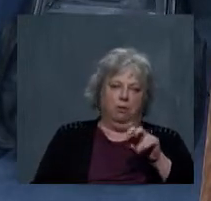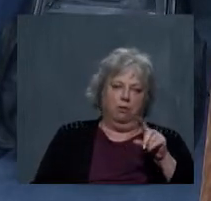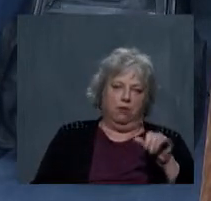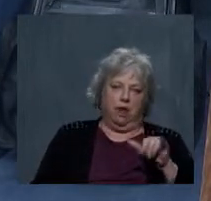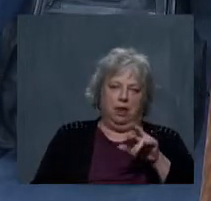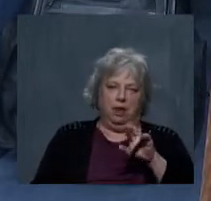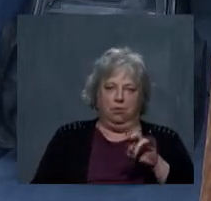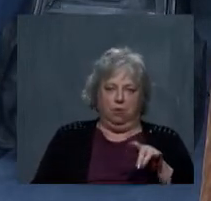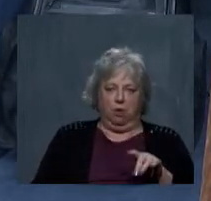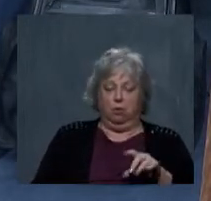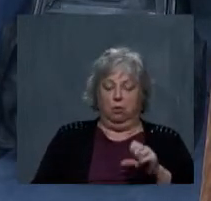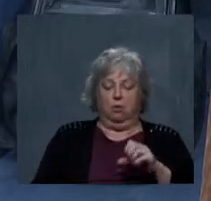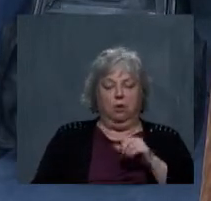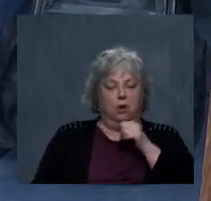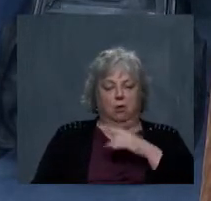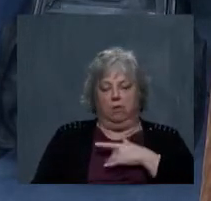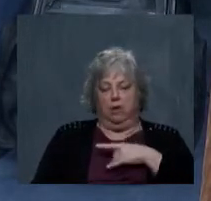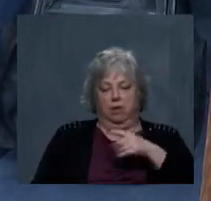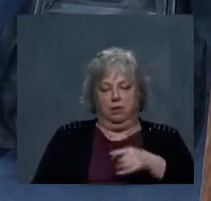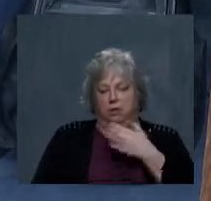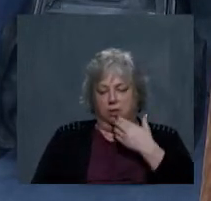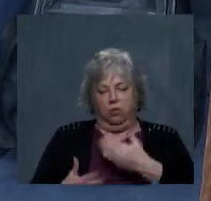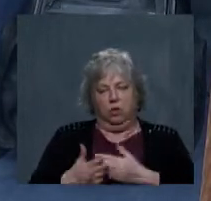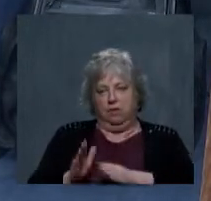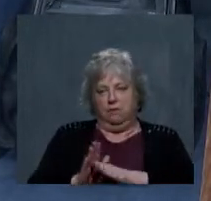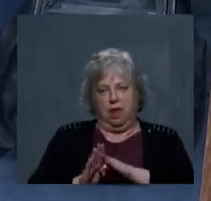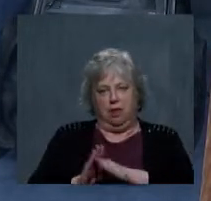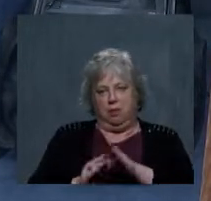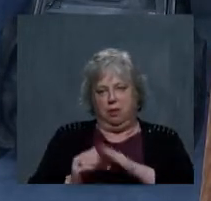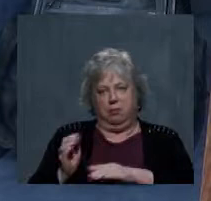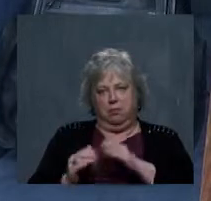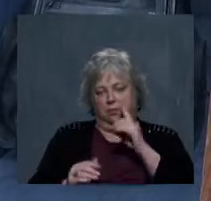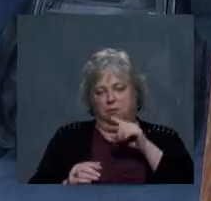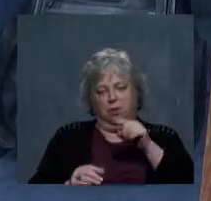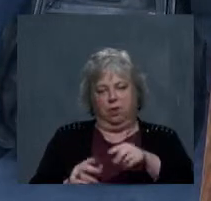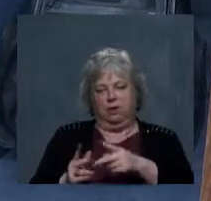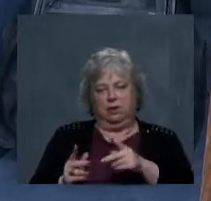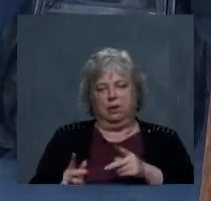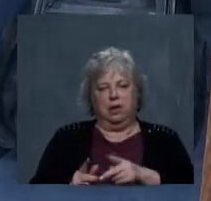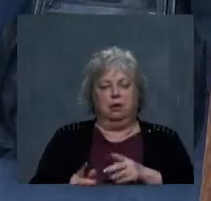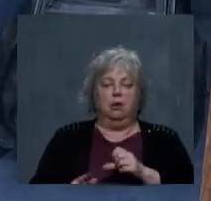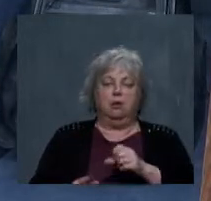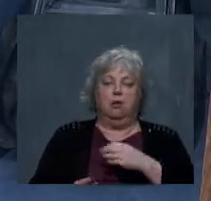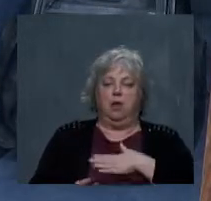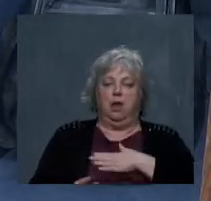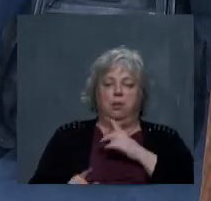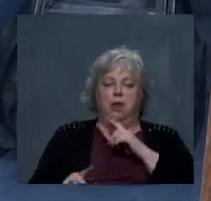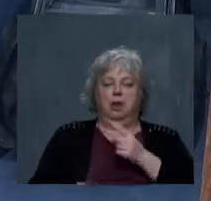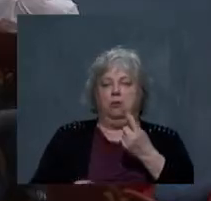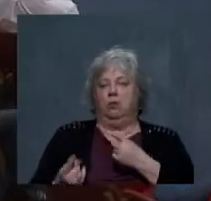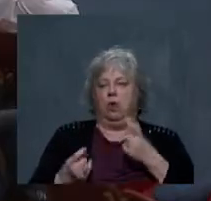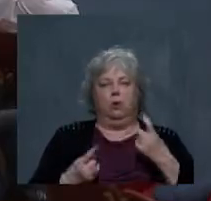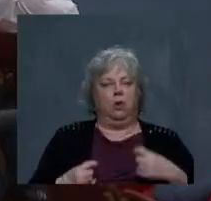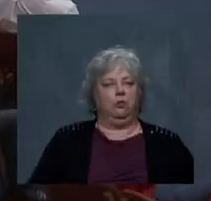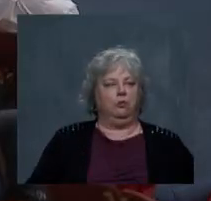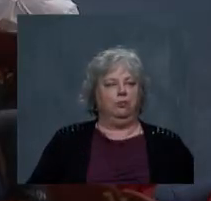for this particular site. I'm sure it would be good somewhere else, but with that, I'll answer any questions.